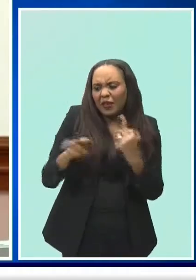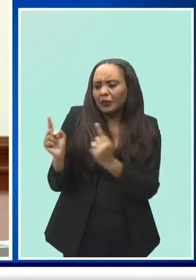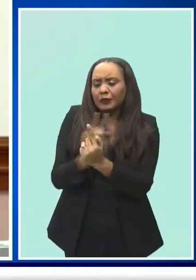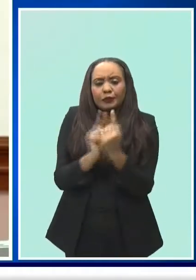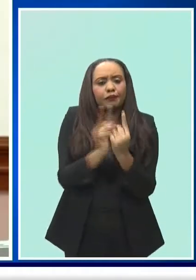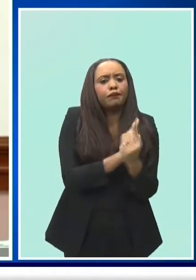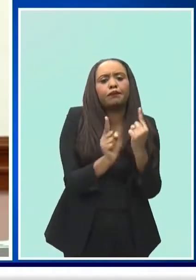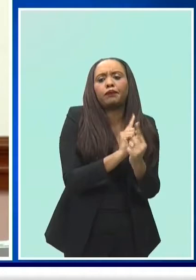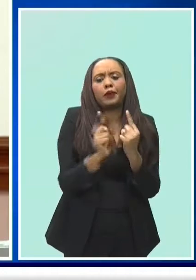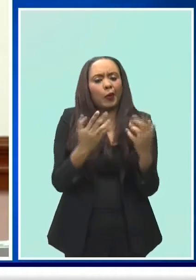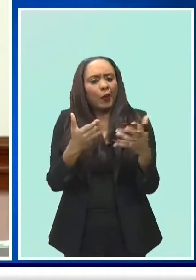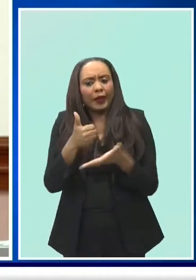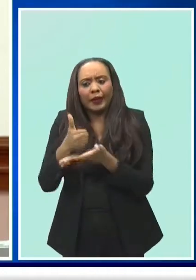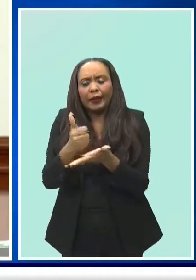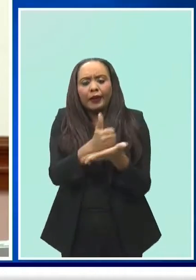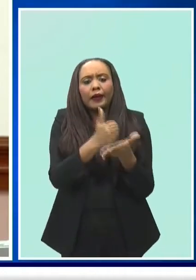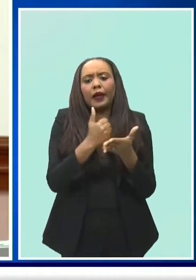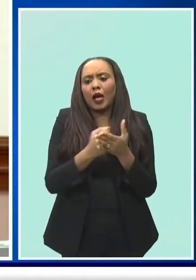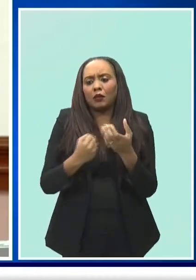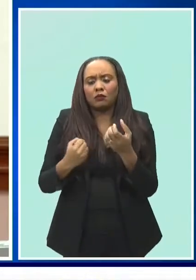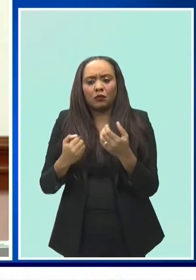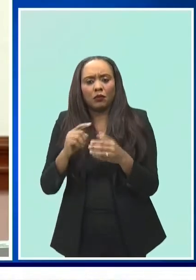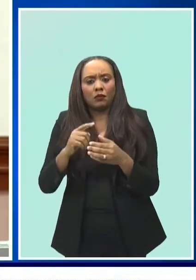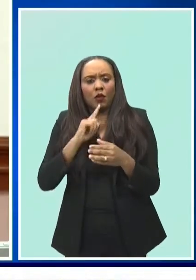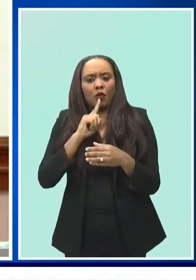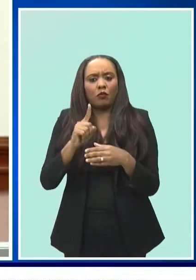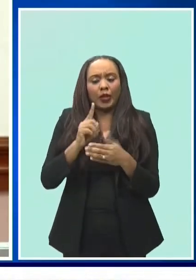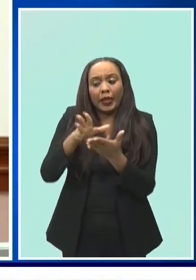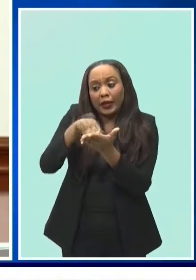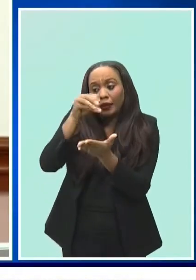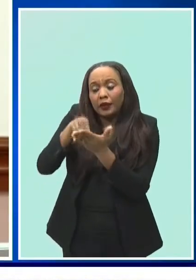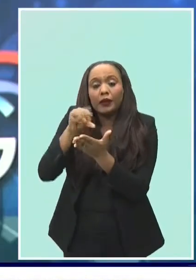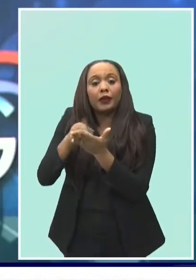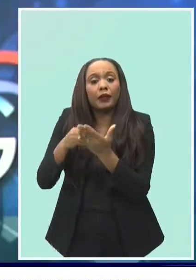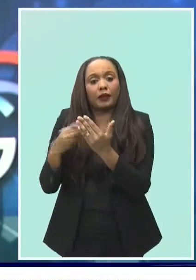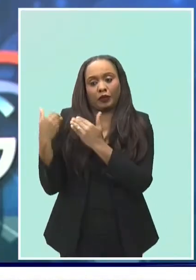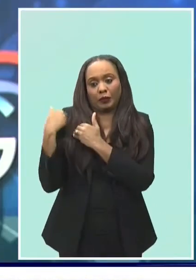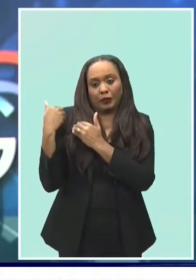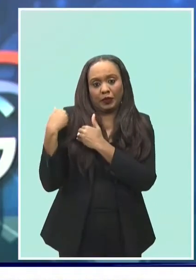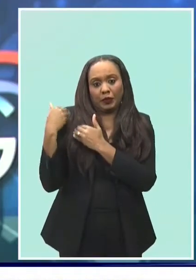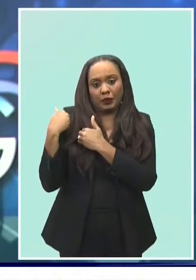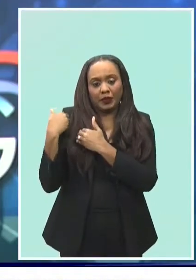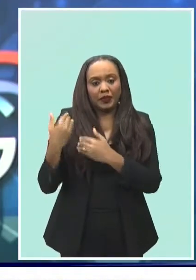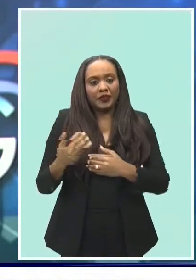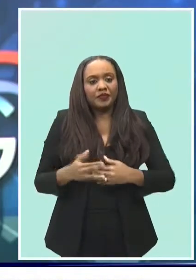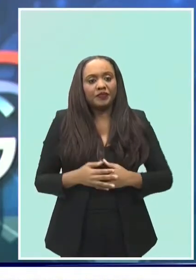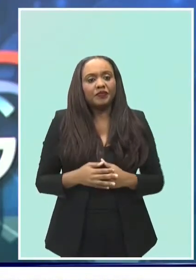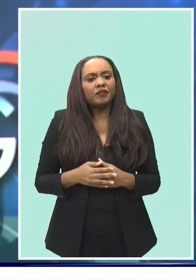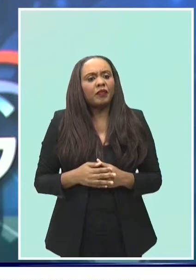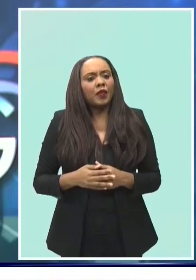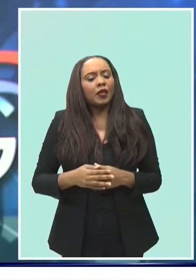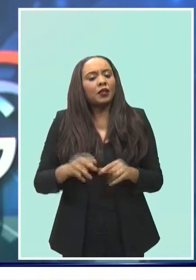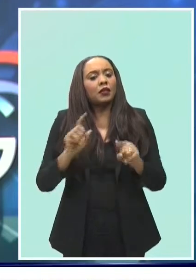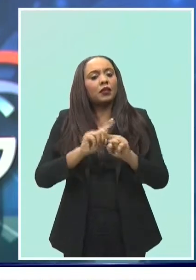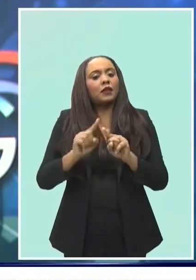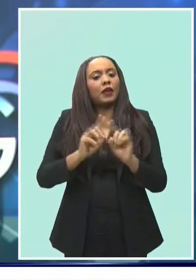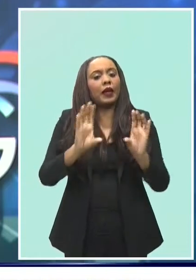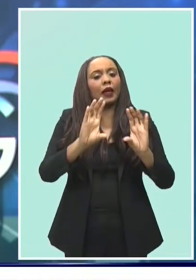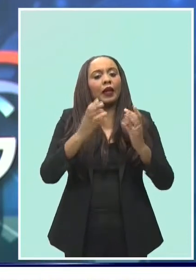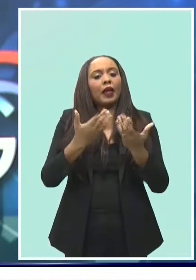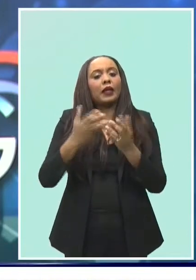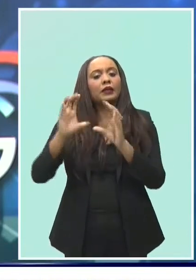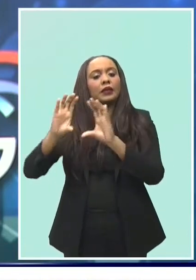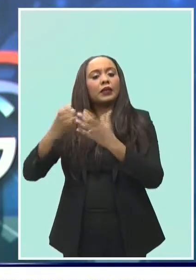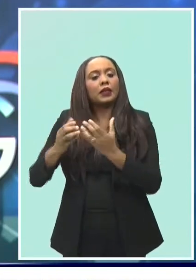to help in also building discipline and responsibility and sociability. Mrs. Howard says several courses have